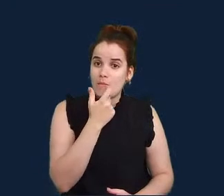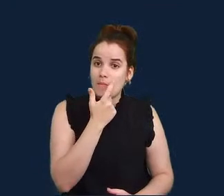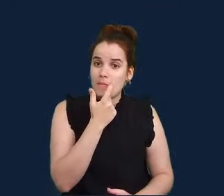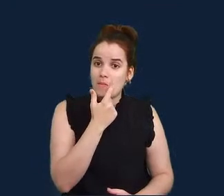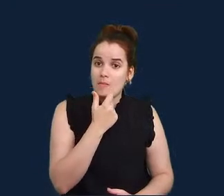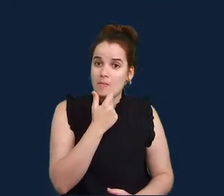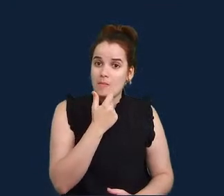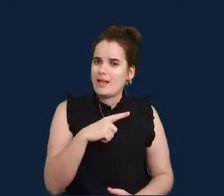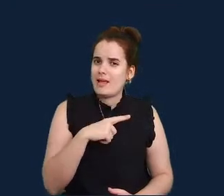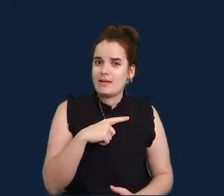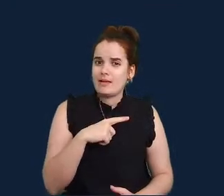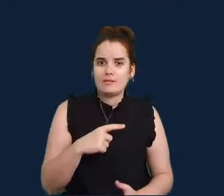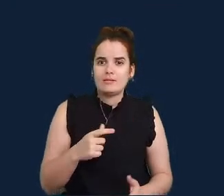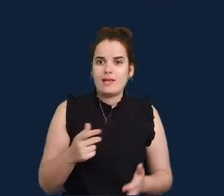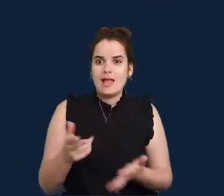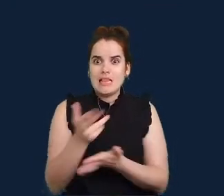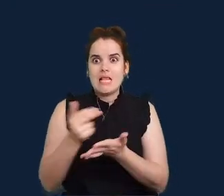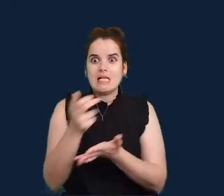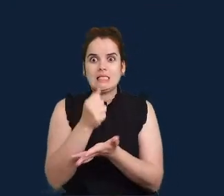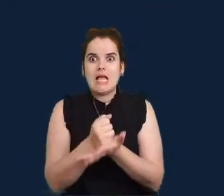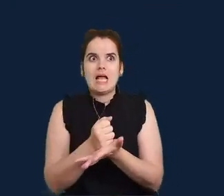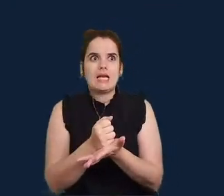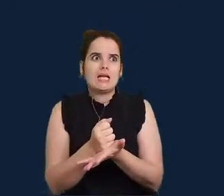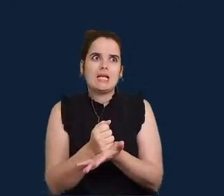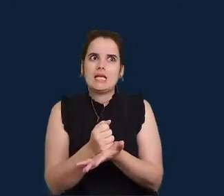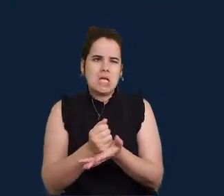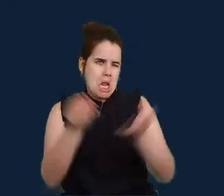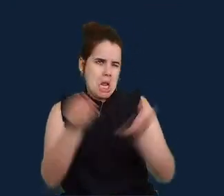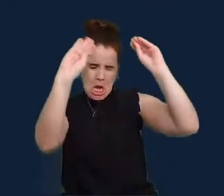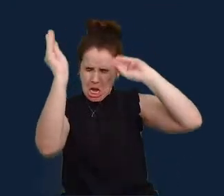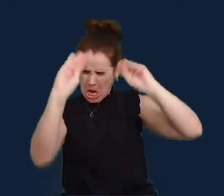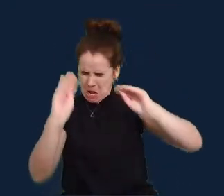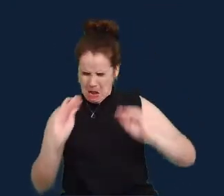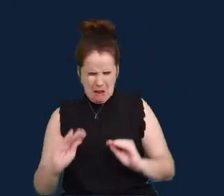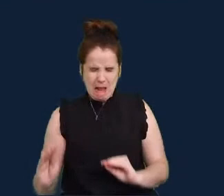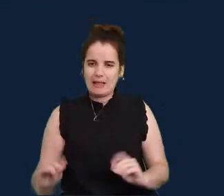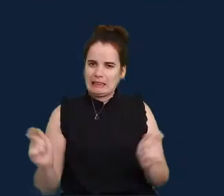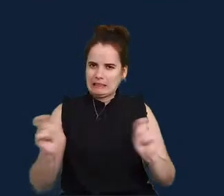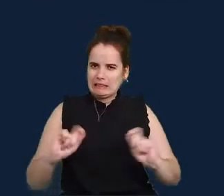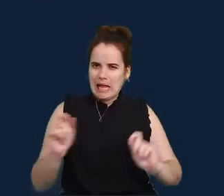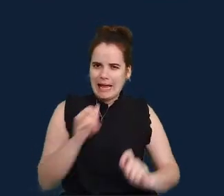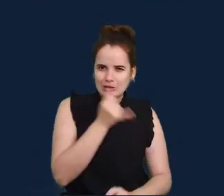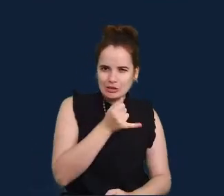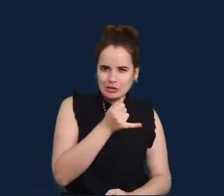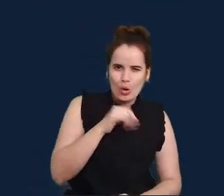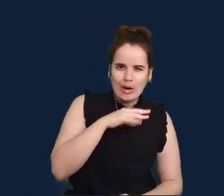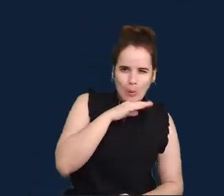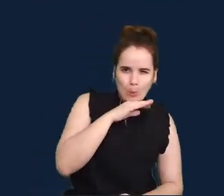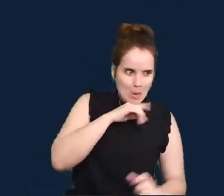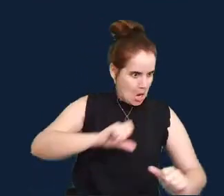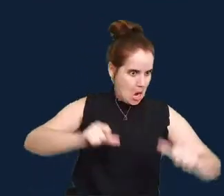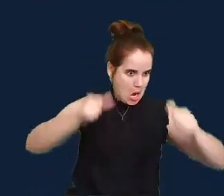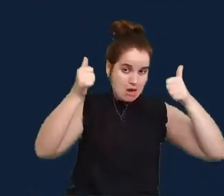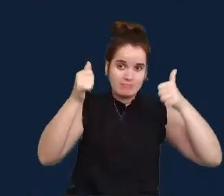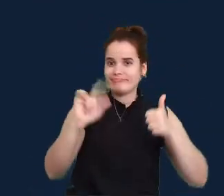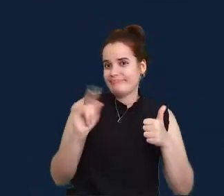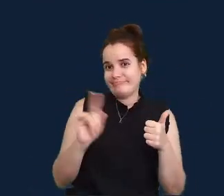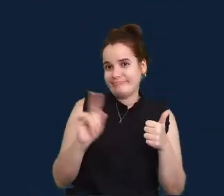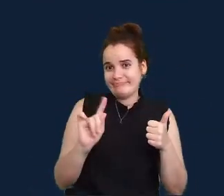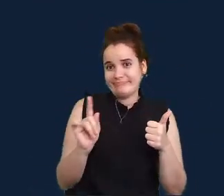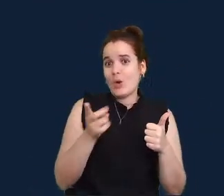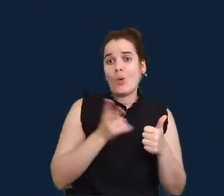But how can design contribute to good stories? I was thinking